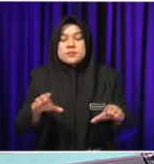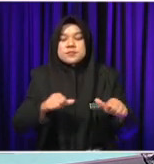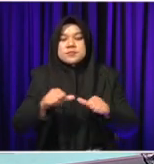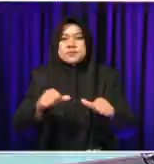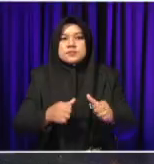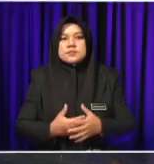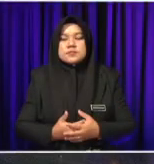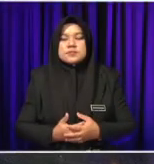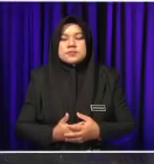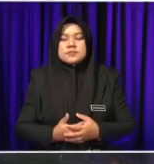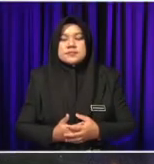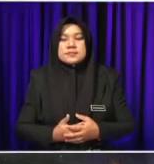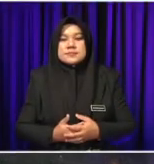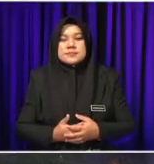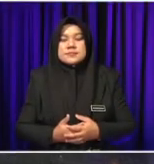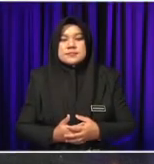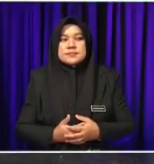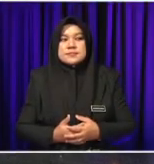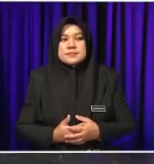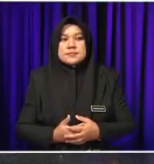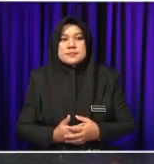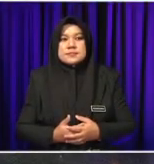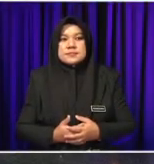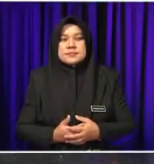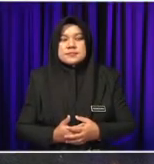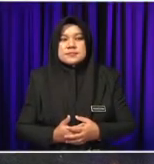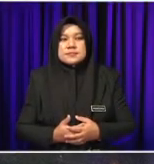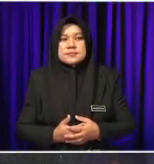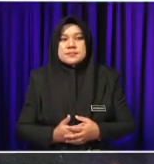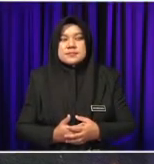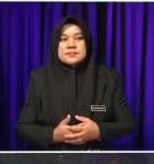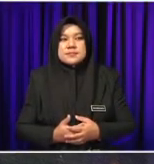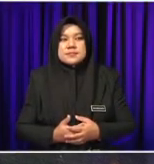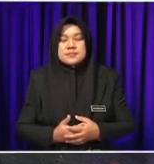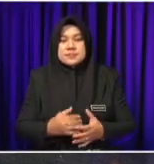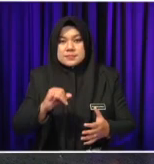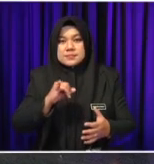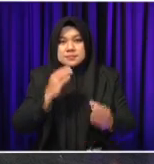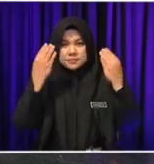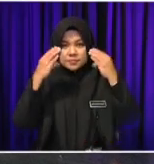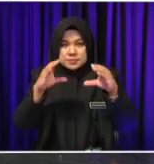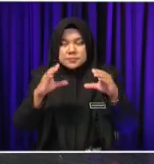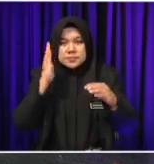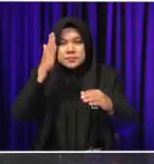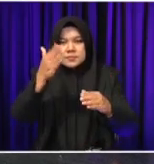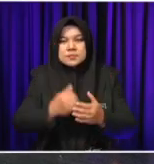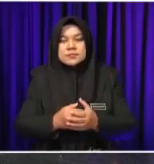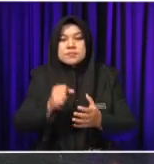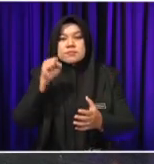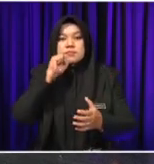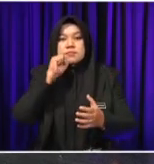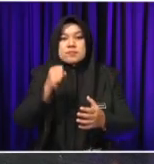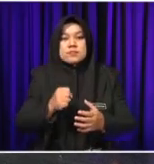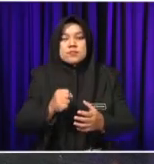Okay, madam, let's have you on this side. Okay, so what are we going to have now? I would definitely want Shafika